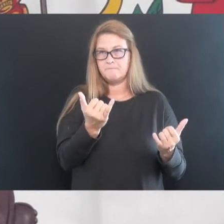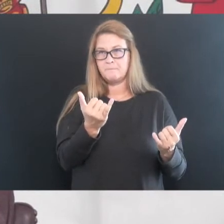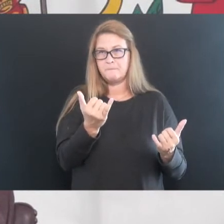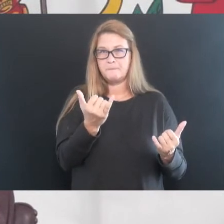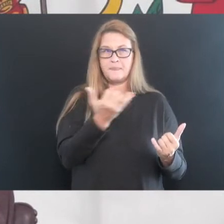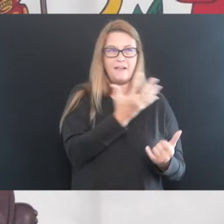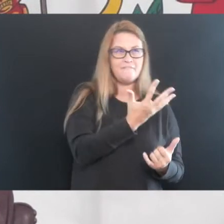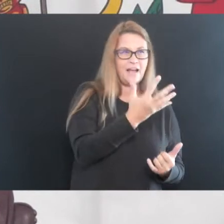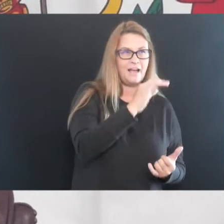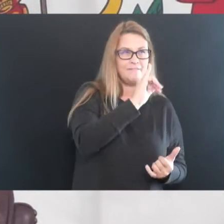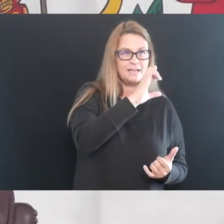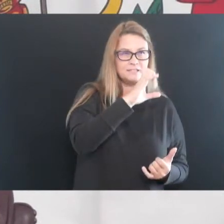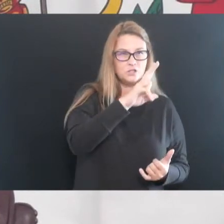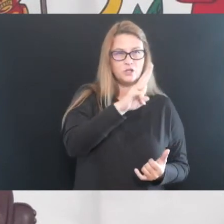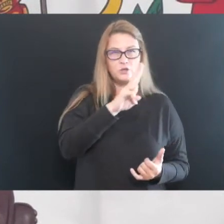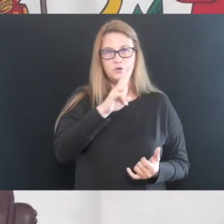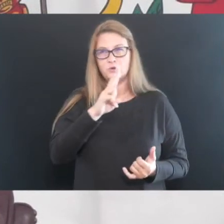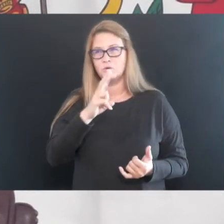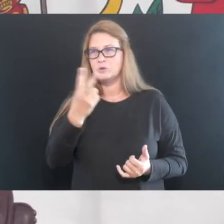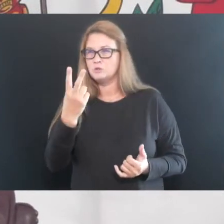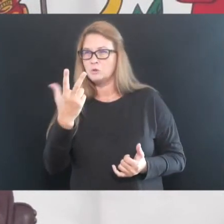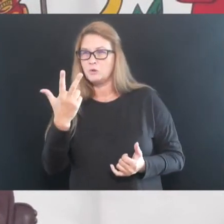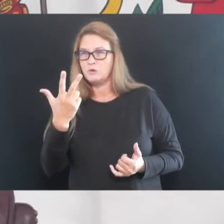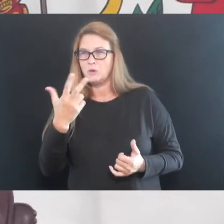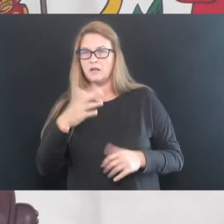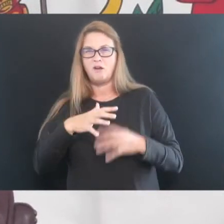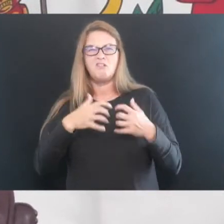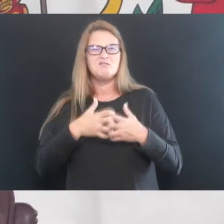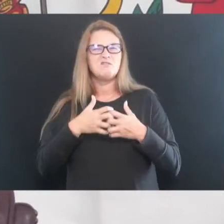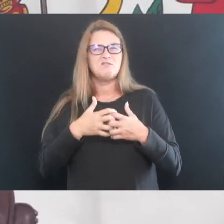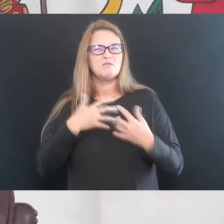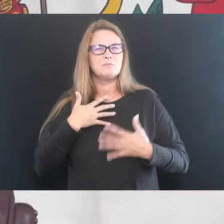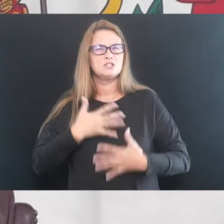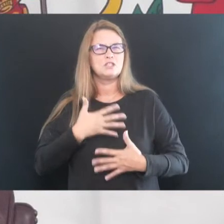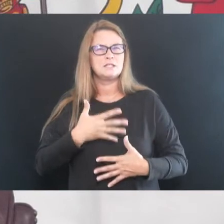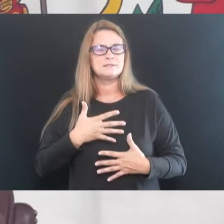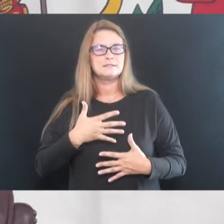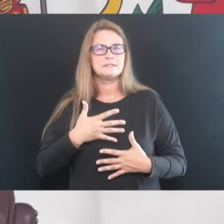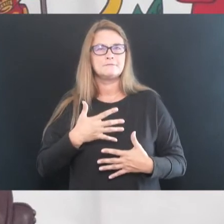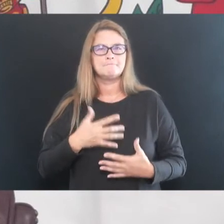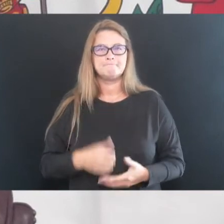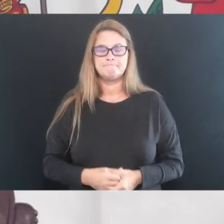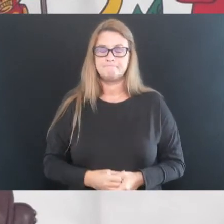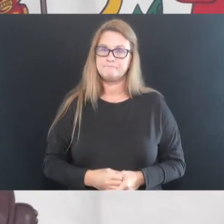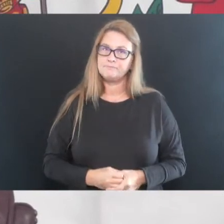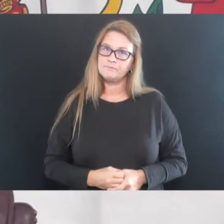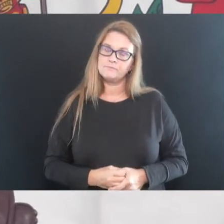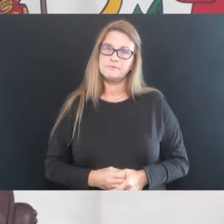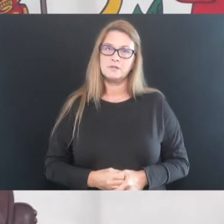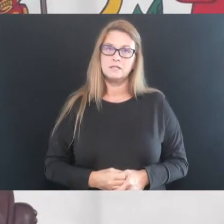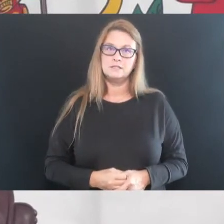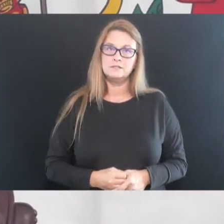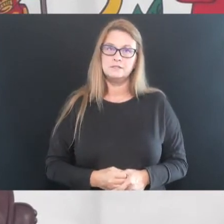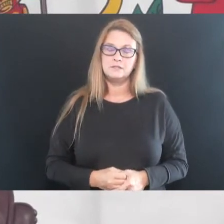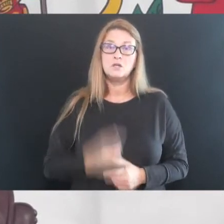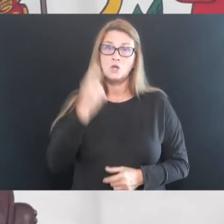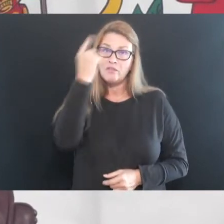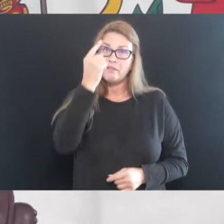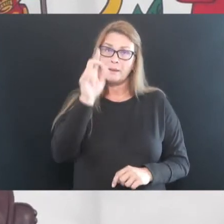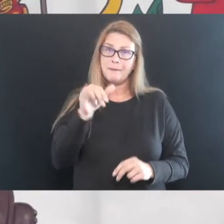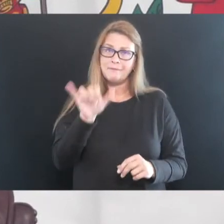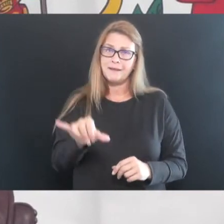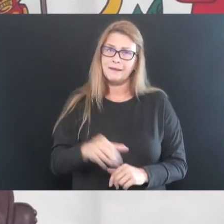5 in the ICU units and 2 on ventilators. Well, just think about it, really and